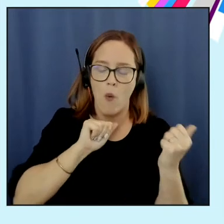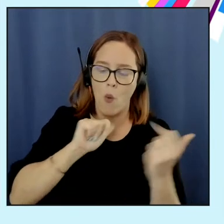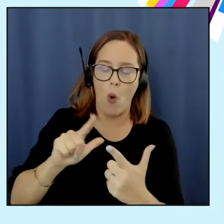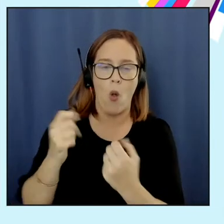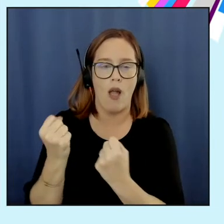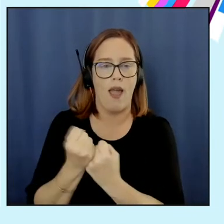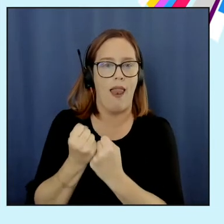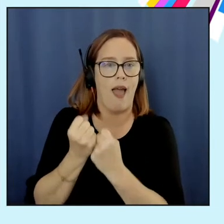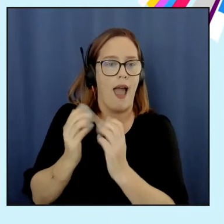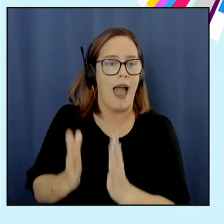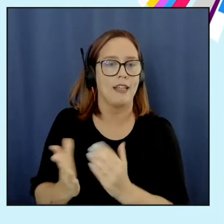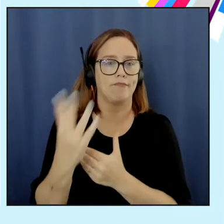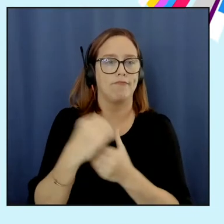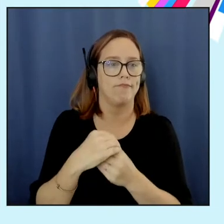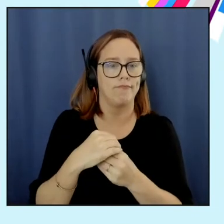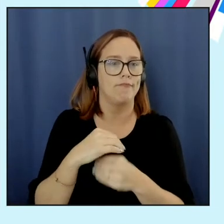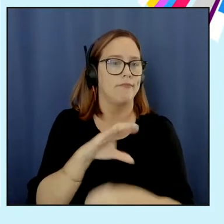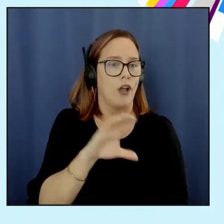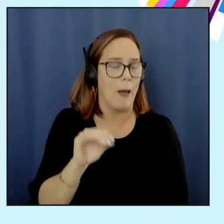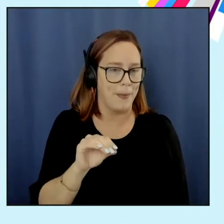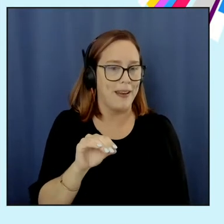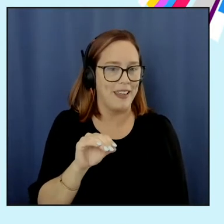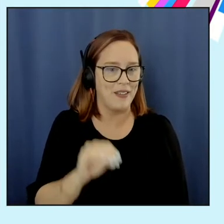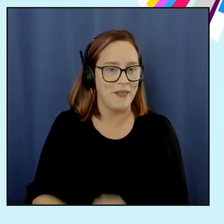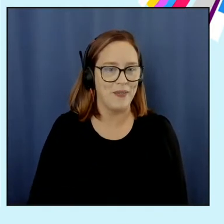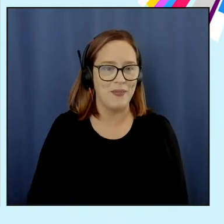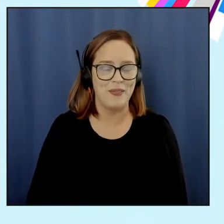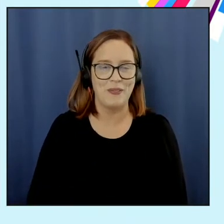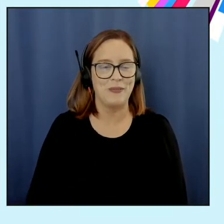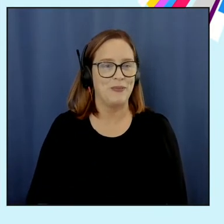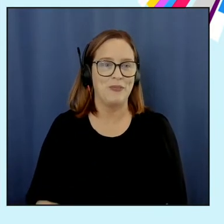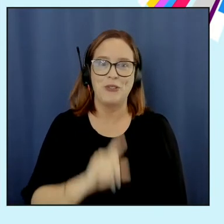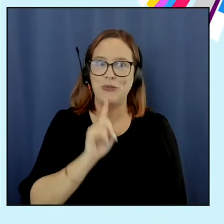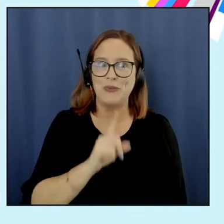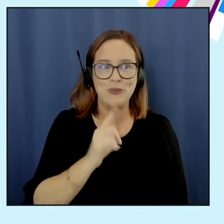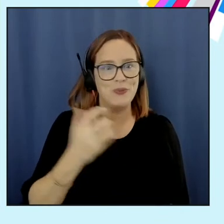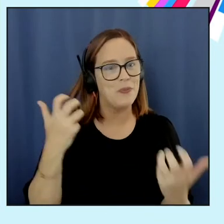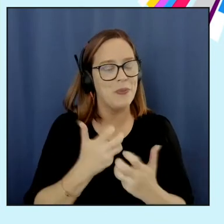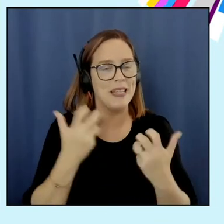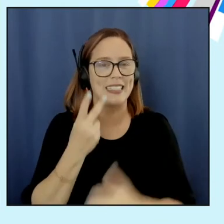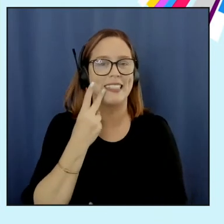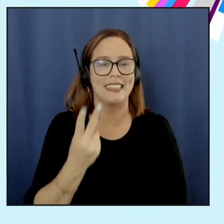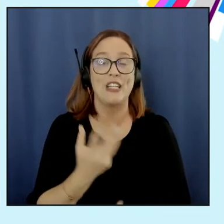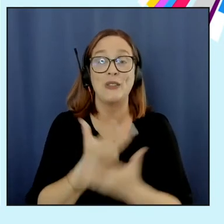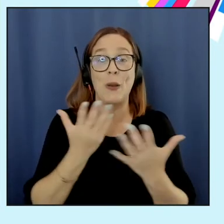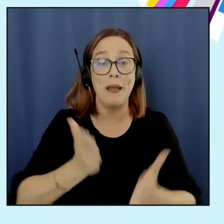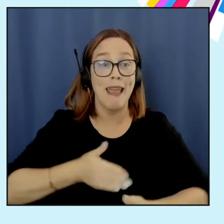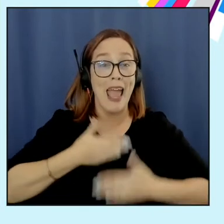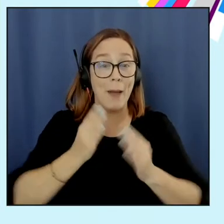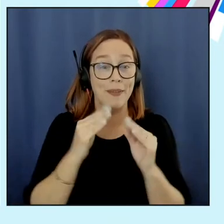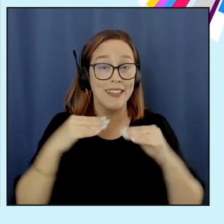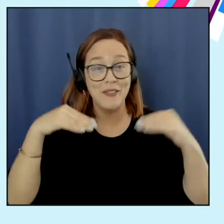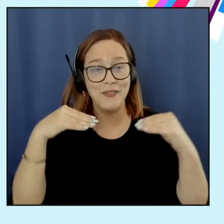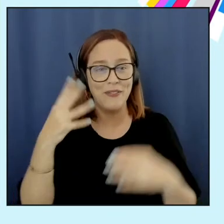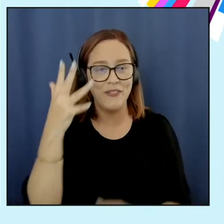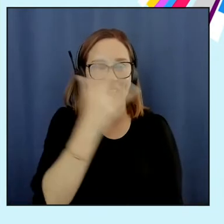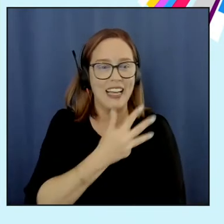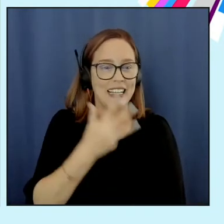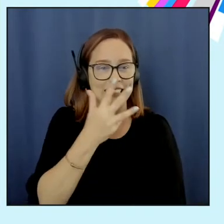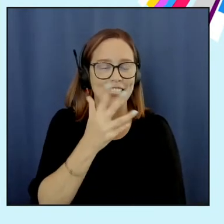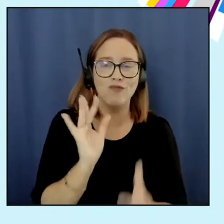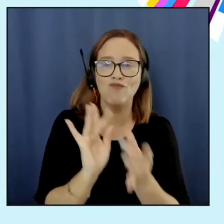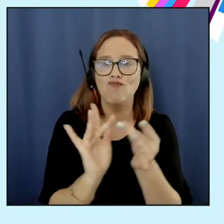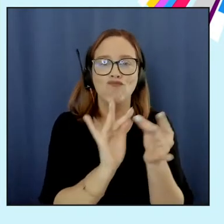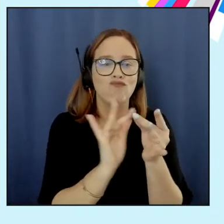in the company that day. And it was super amazing to see so many happy faces walking